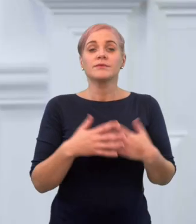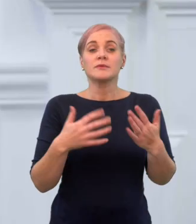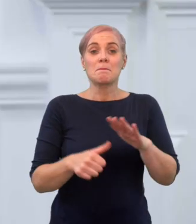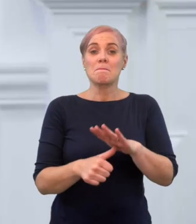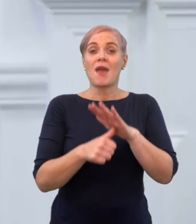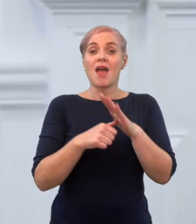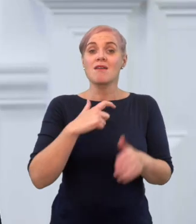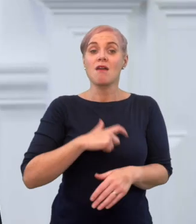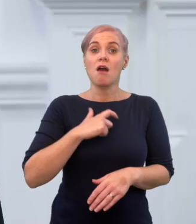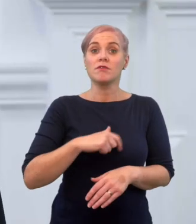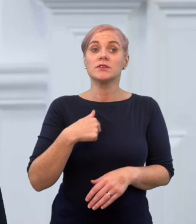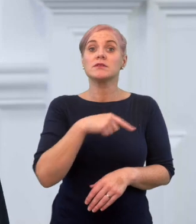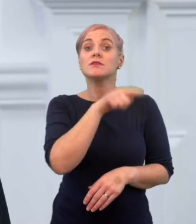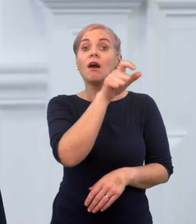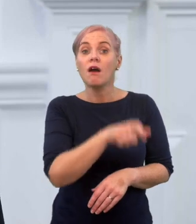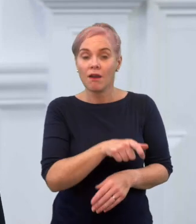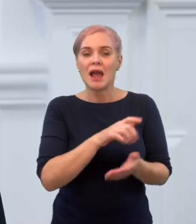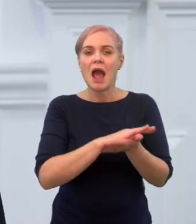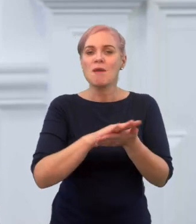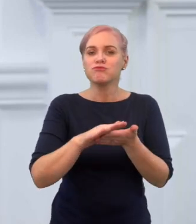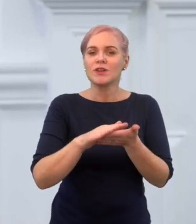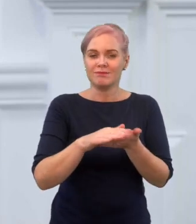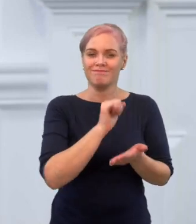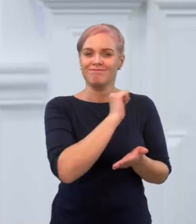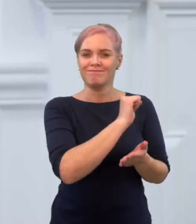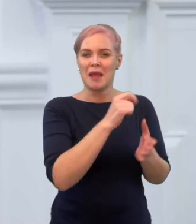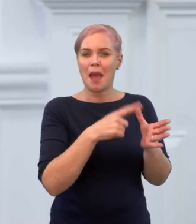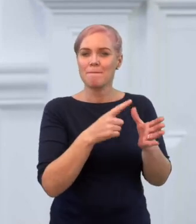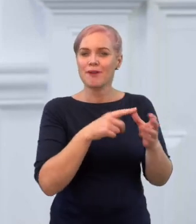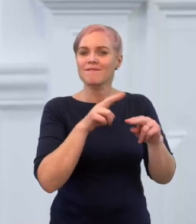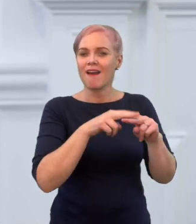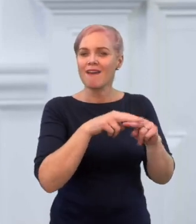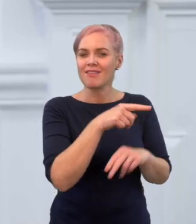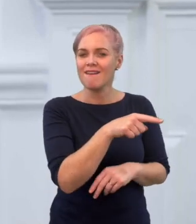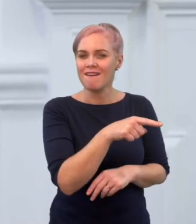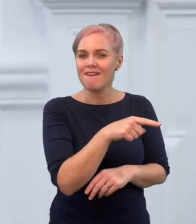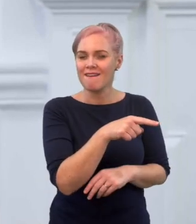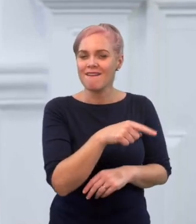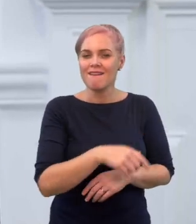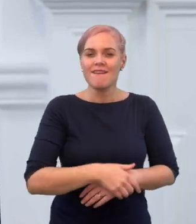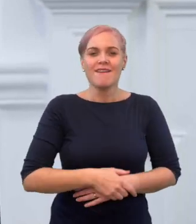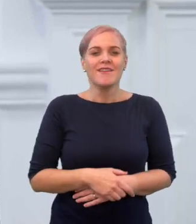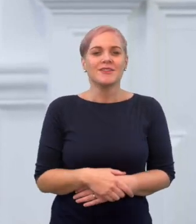the main character I'm playing is her Barnes. He's Amber's dad.